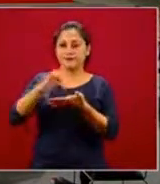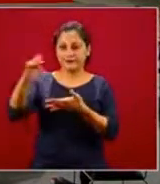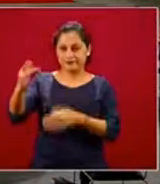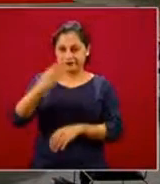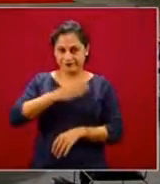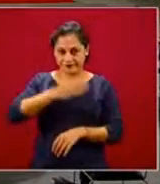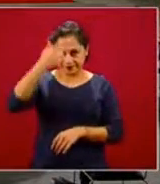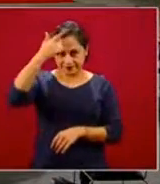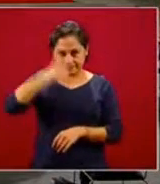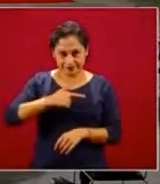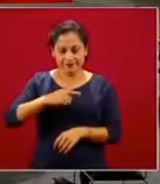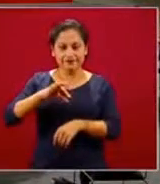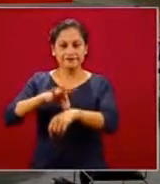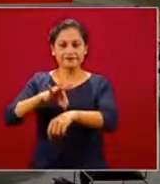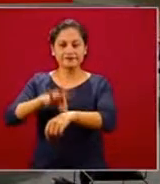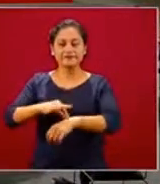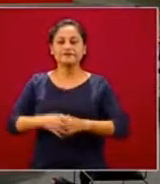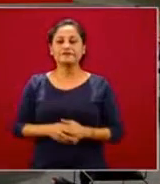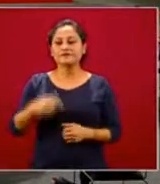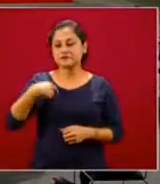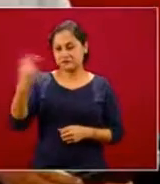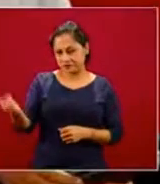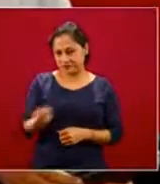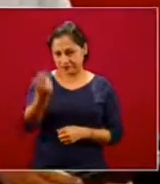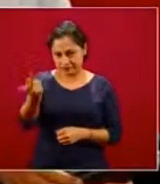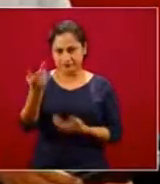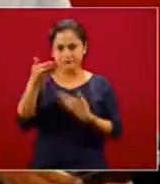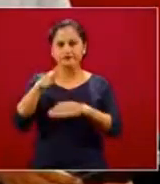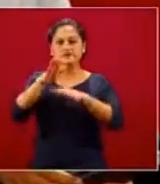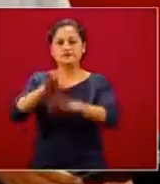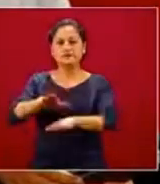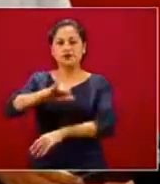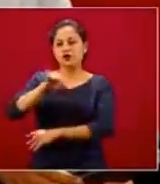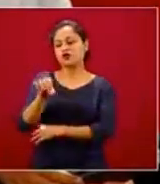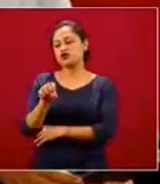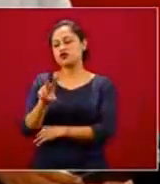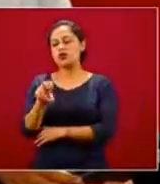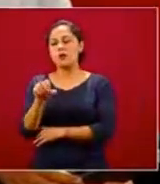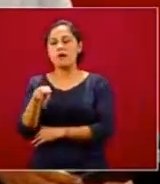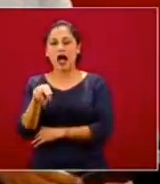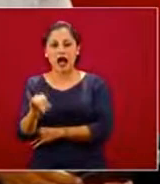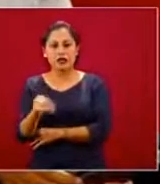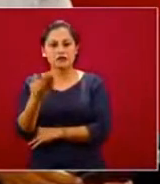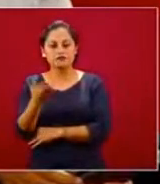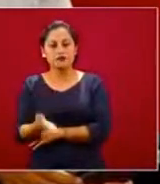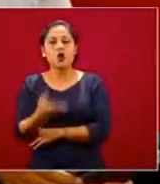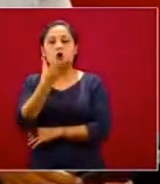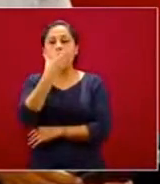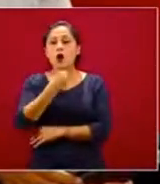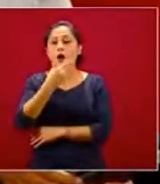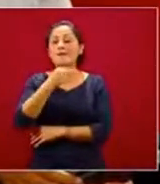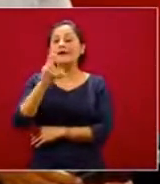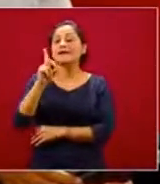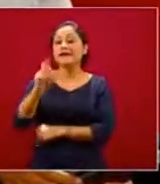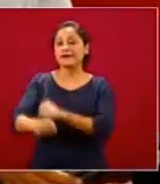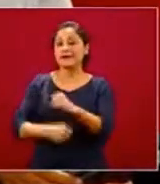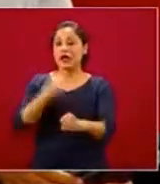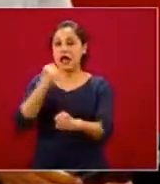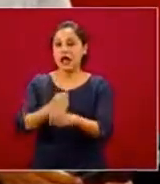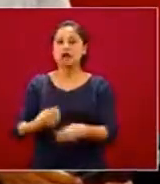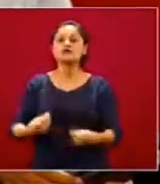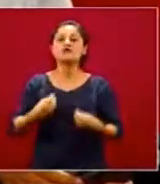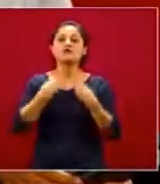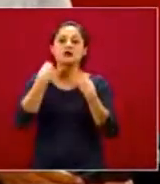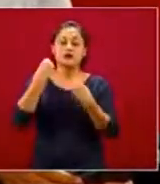Thank you. Good evening. I wanted to ask about the case of Giovanni, a 30-year-old man from